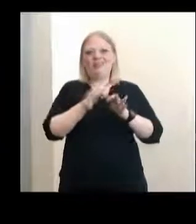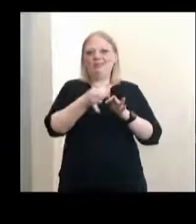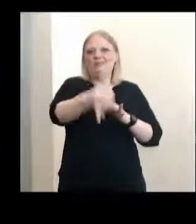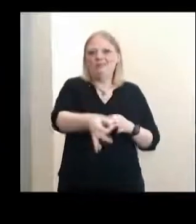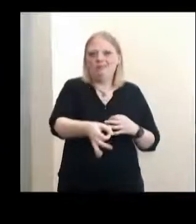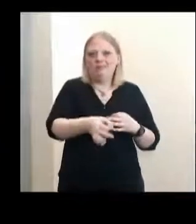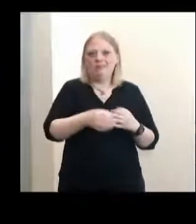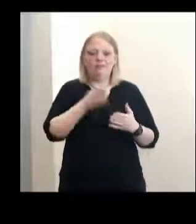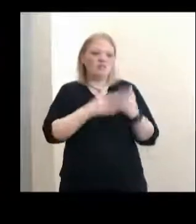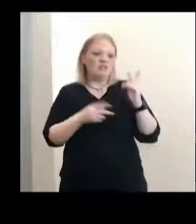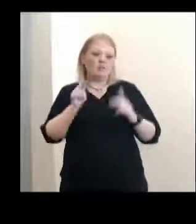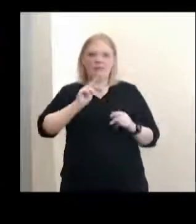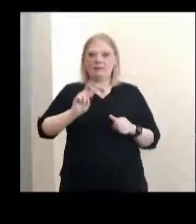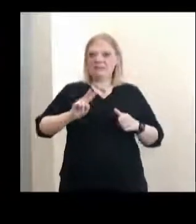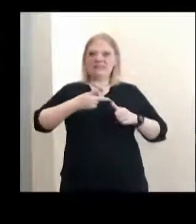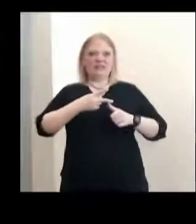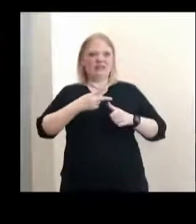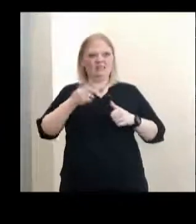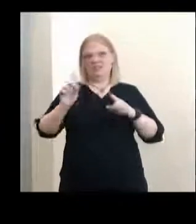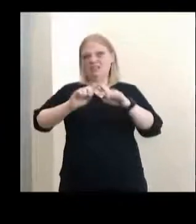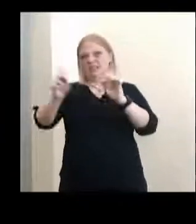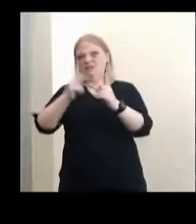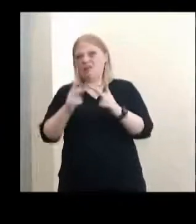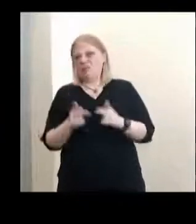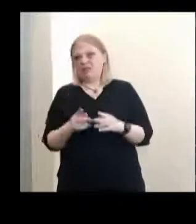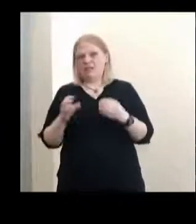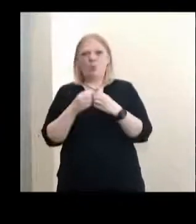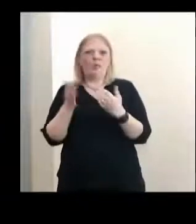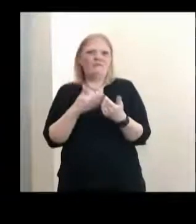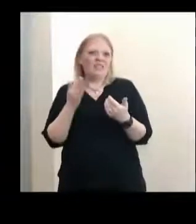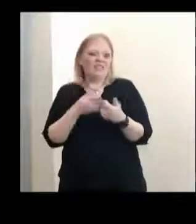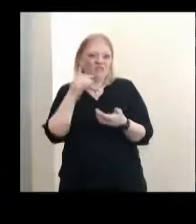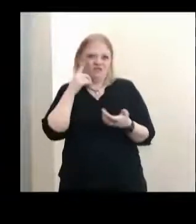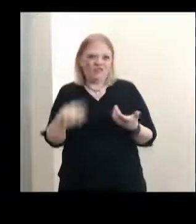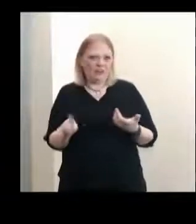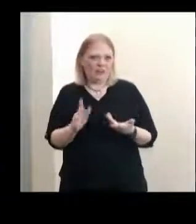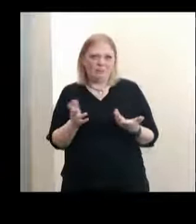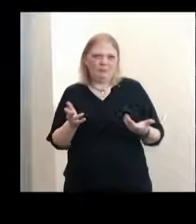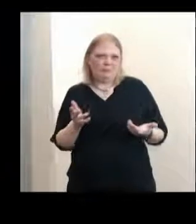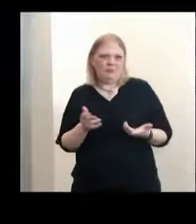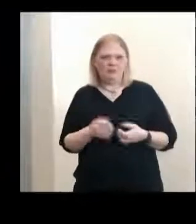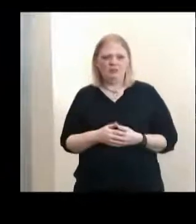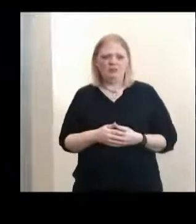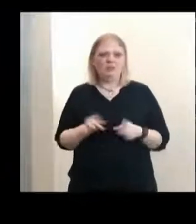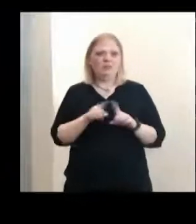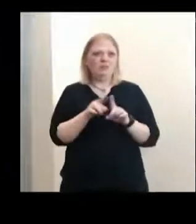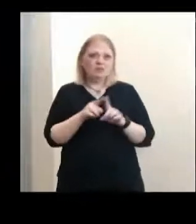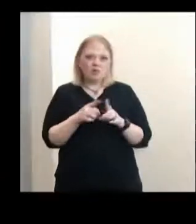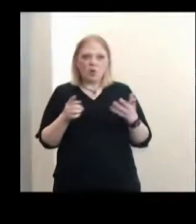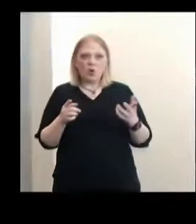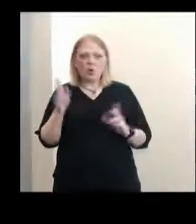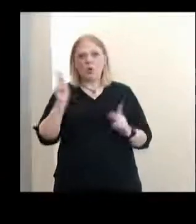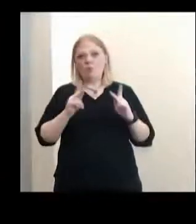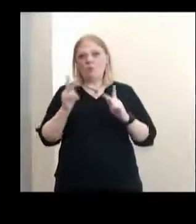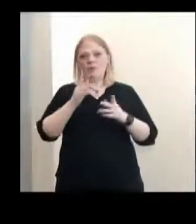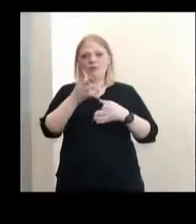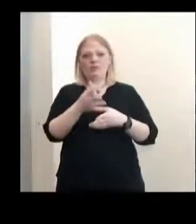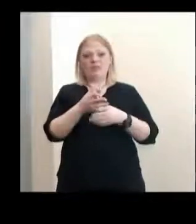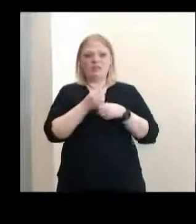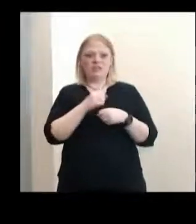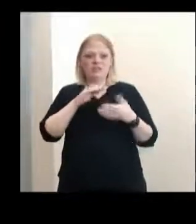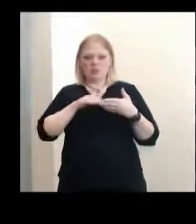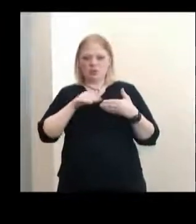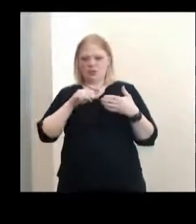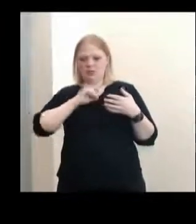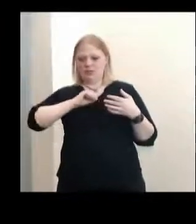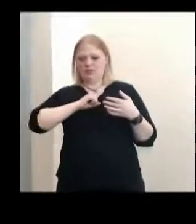get their second doses other places that are more convenient to them. We get people who receive, their second